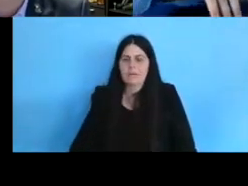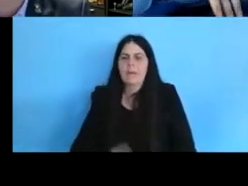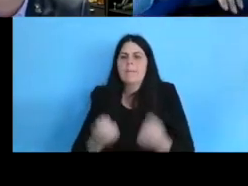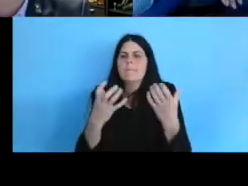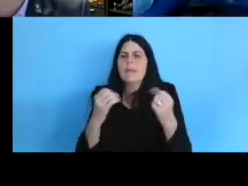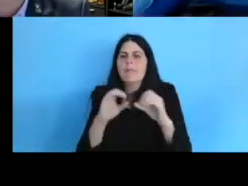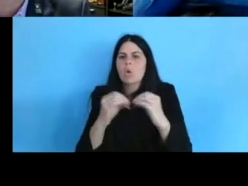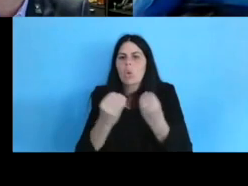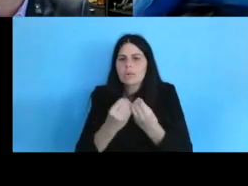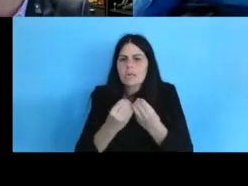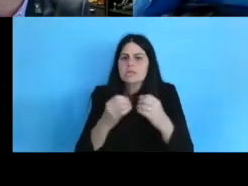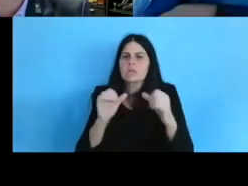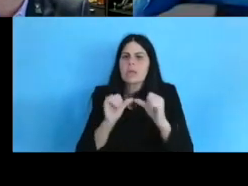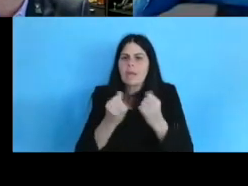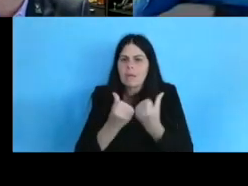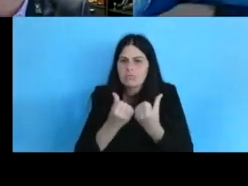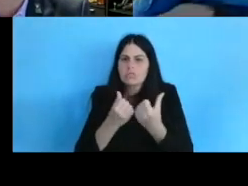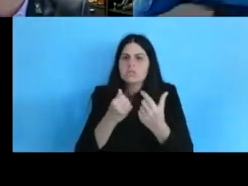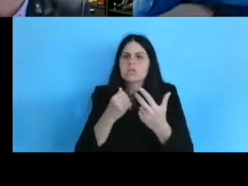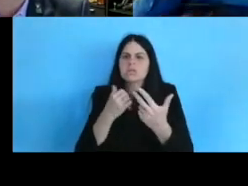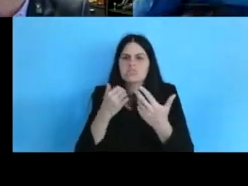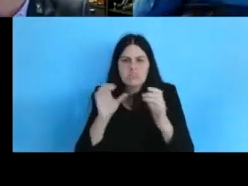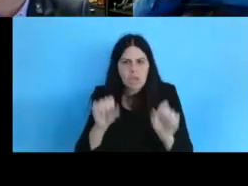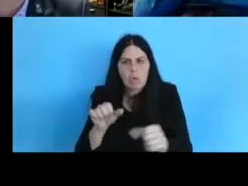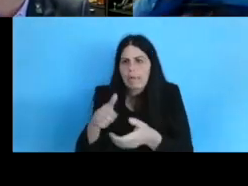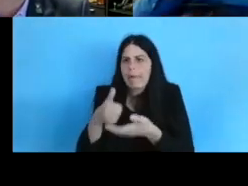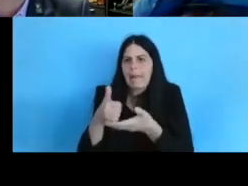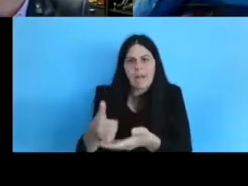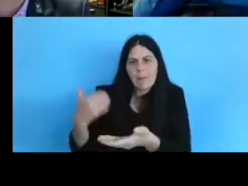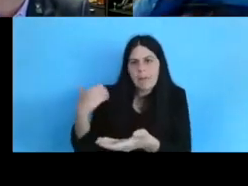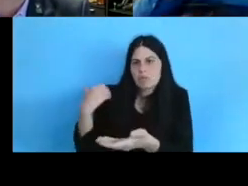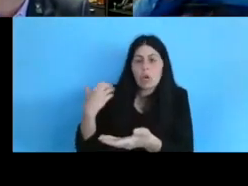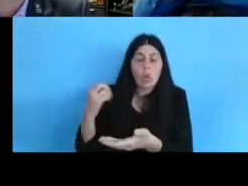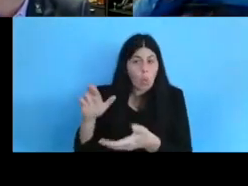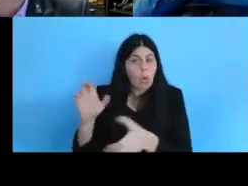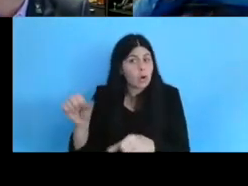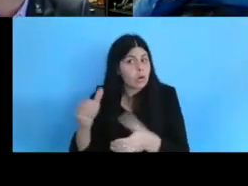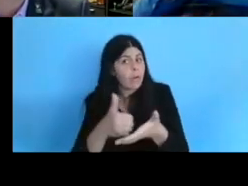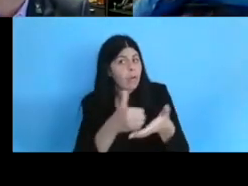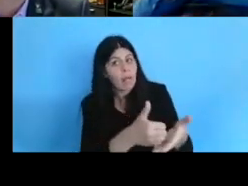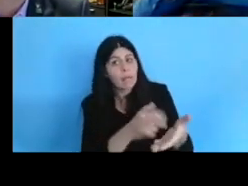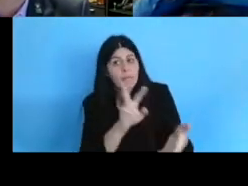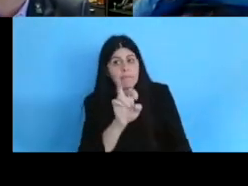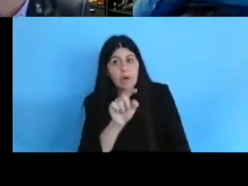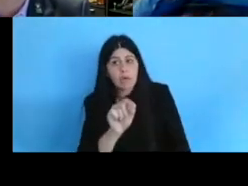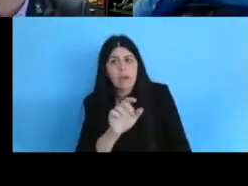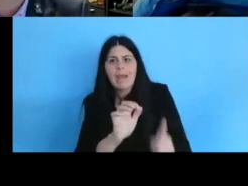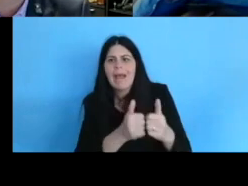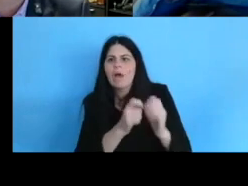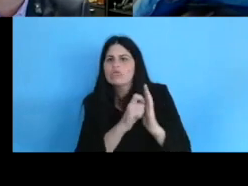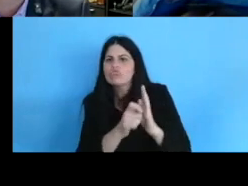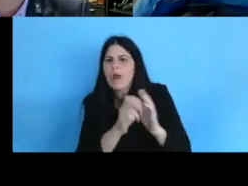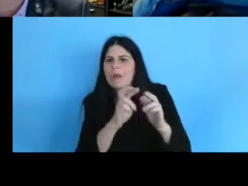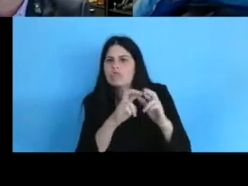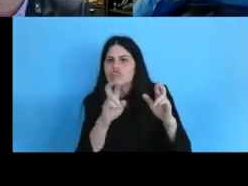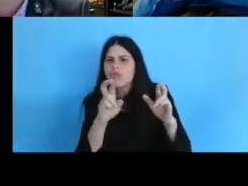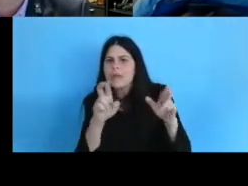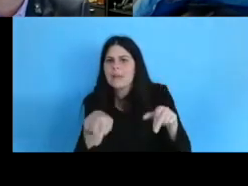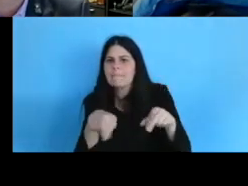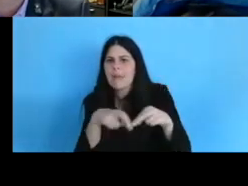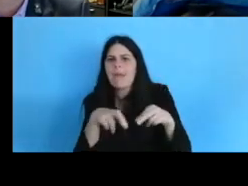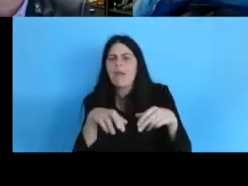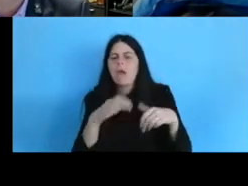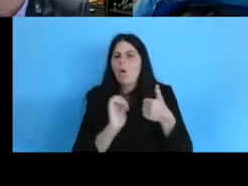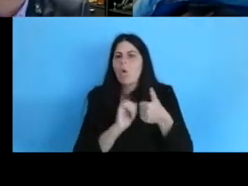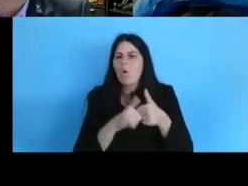and agencies that can help an employer or could help the veteran to understand how to write the resume, or maybe how to have inclusive